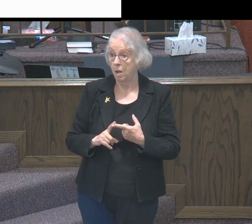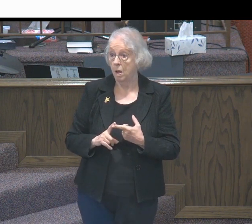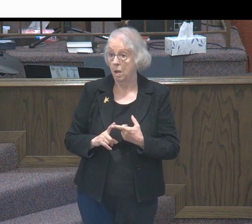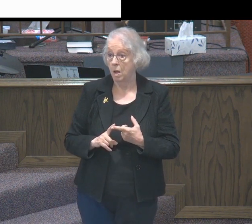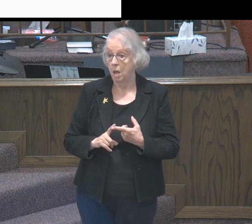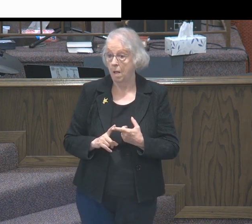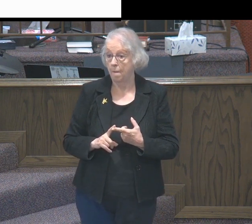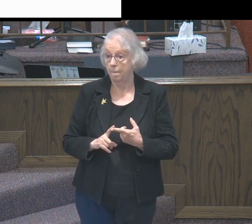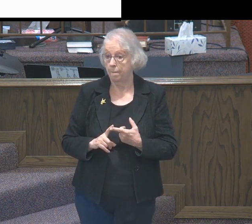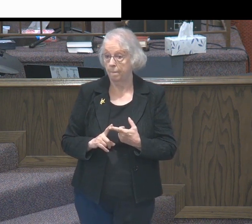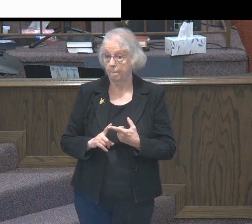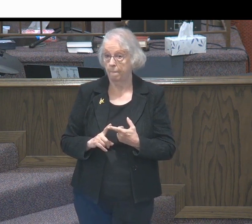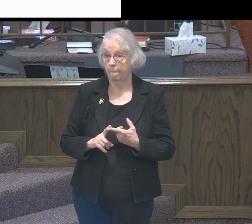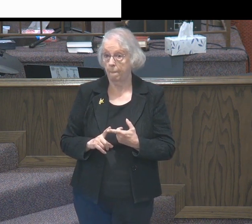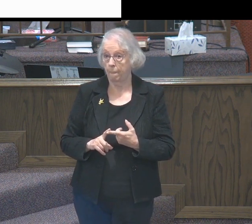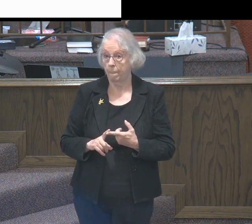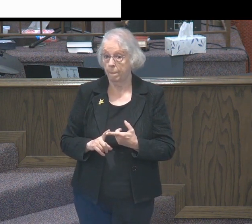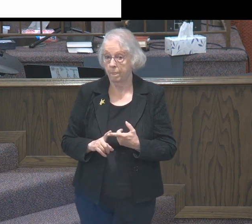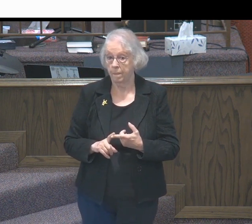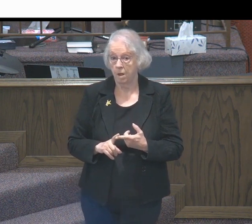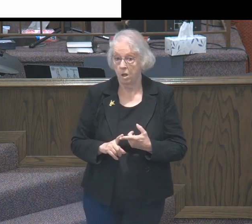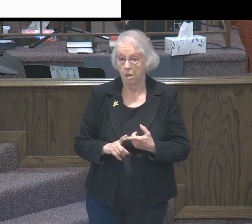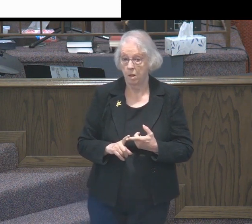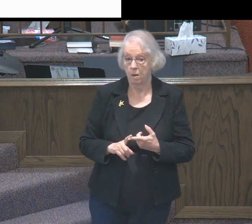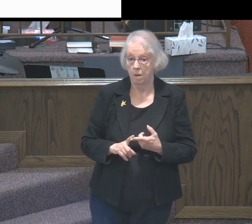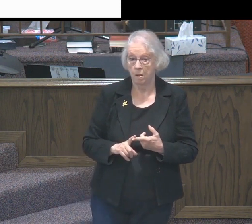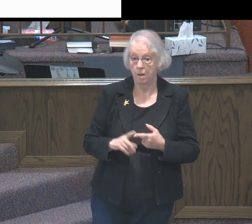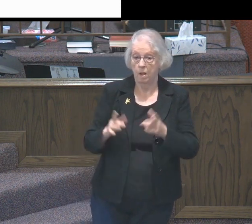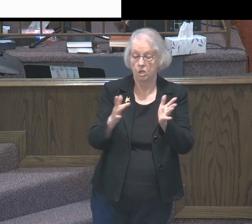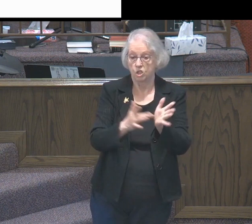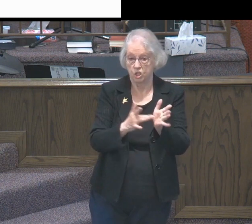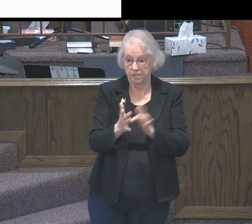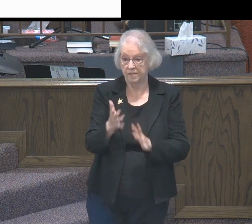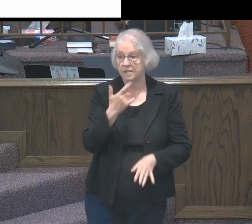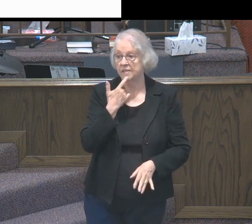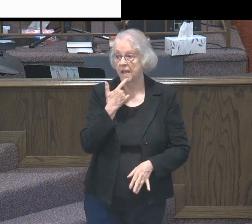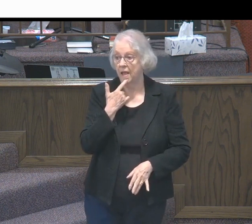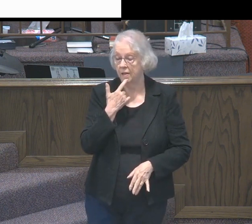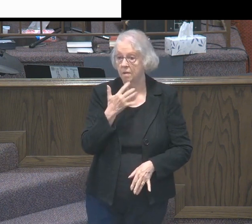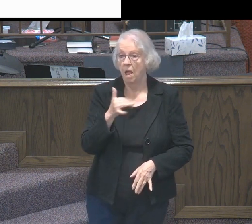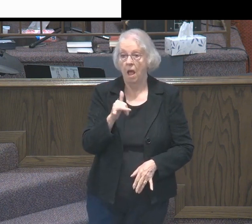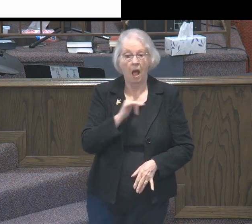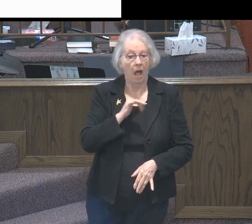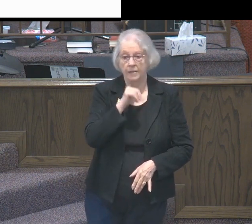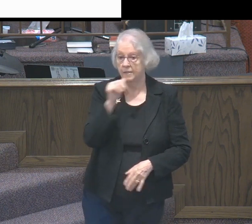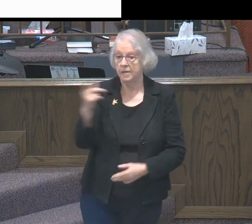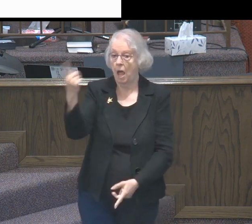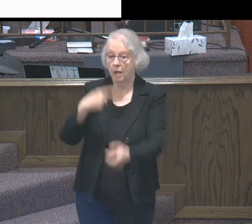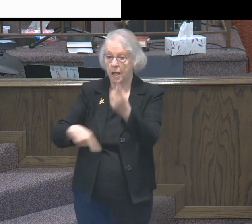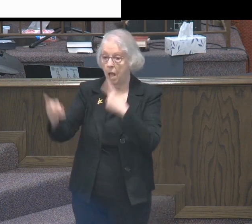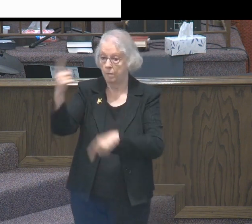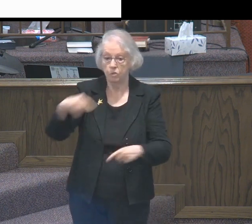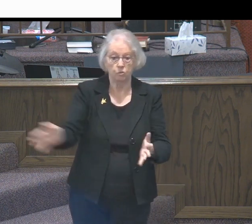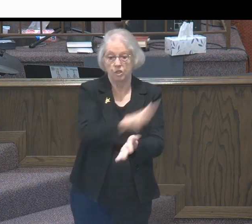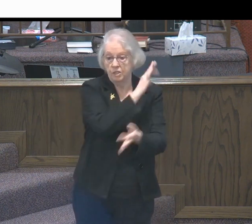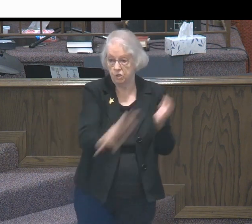the other side of the coin, all right? Jesus said, I did not come to destroy the law or the prophets,